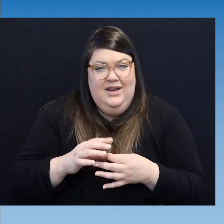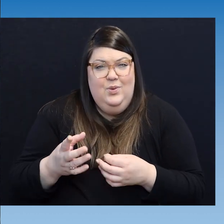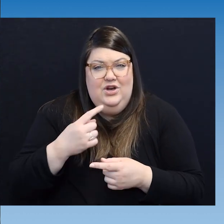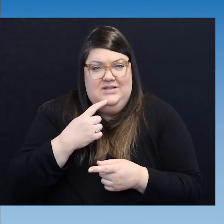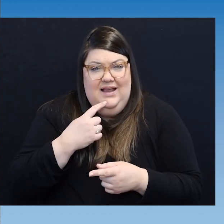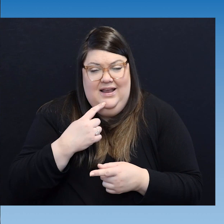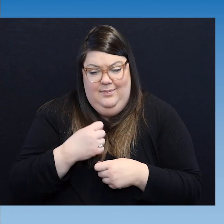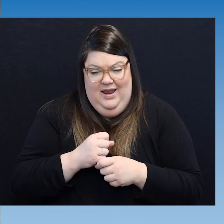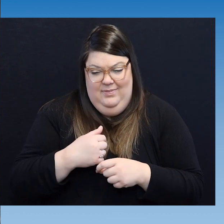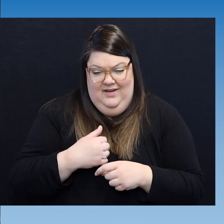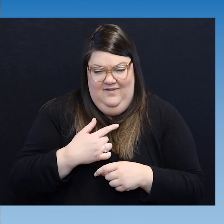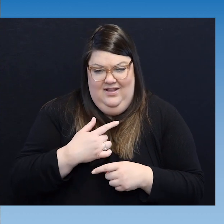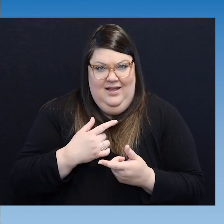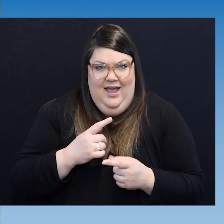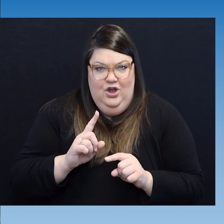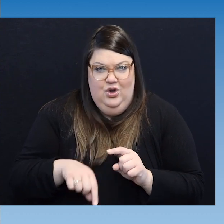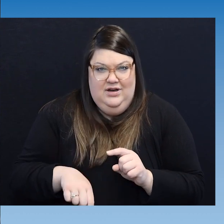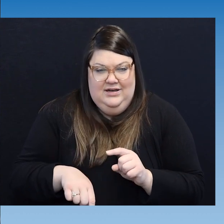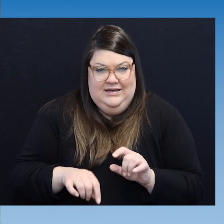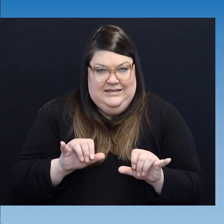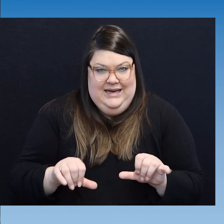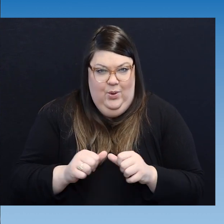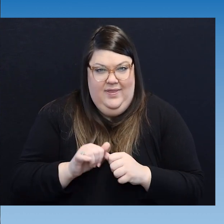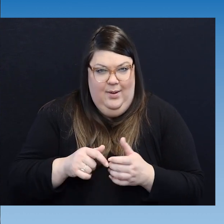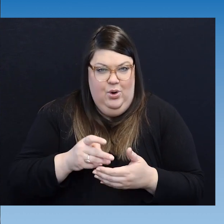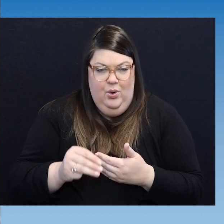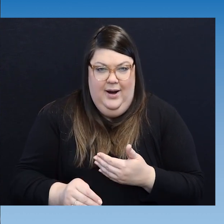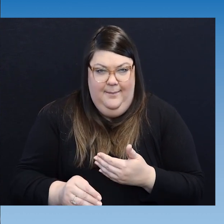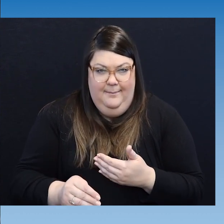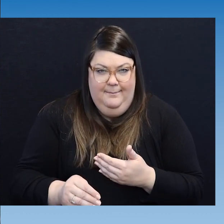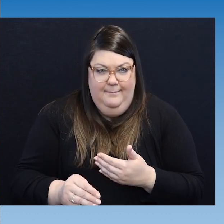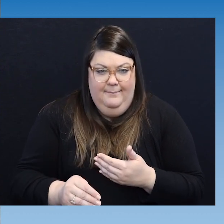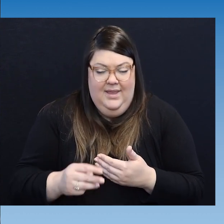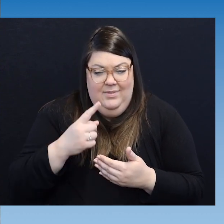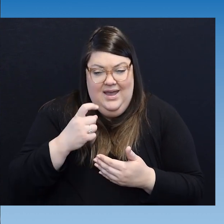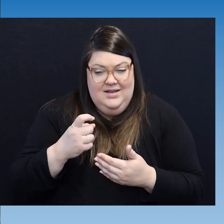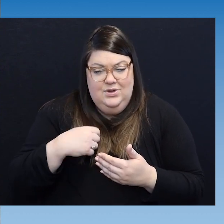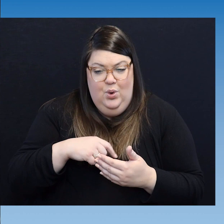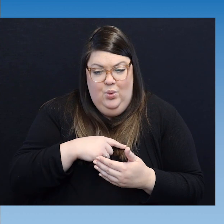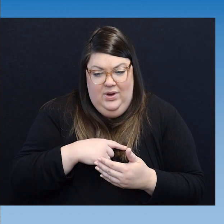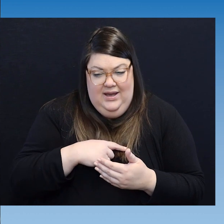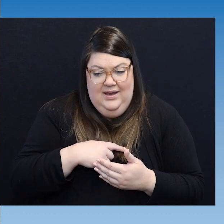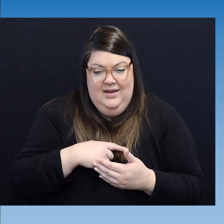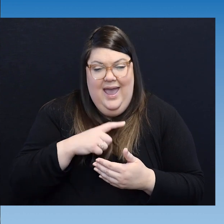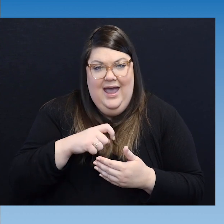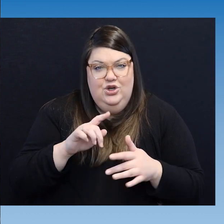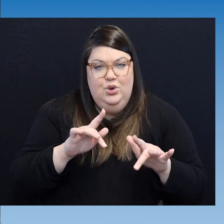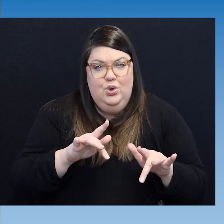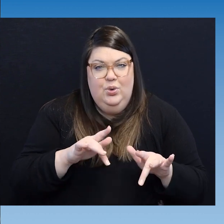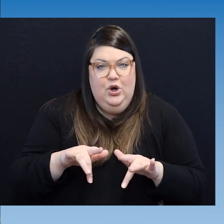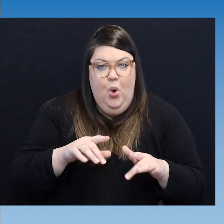made me not be able to stay with that program is that we had to